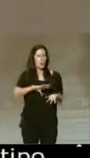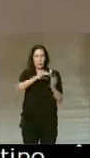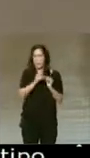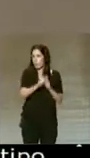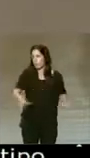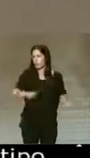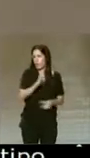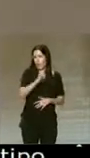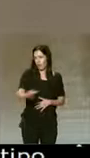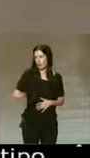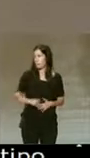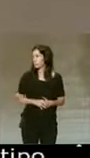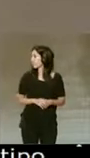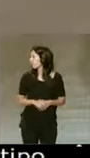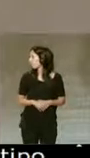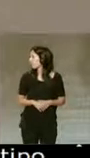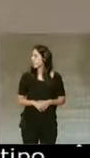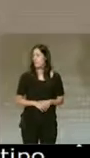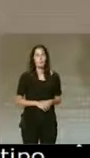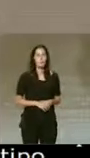or existing platform.